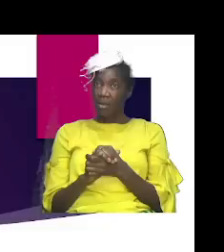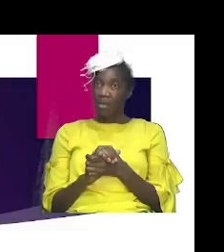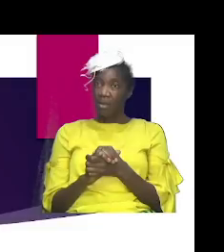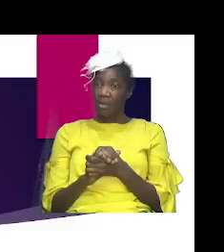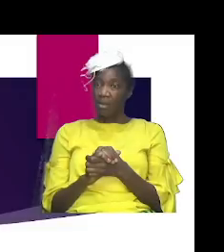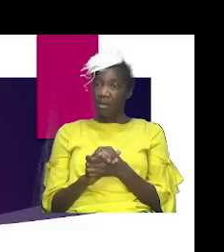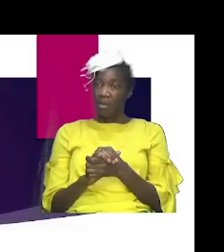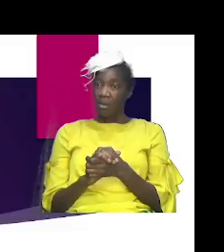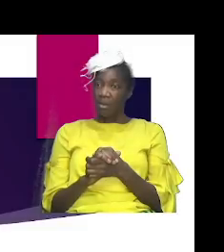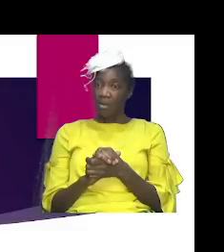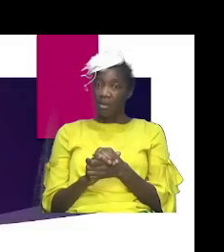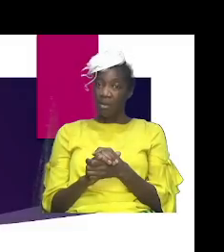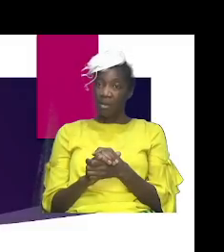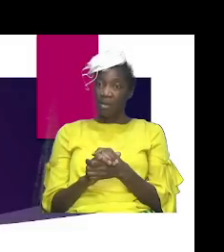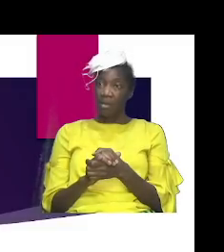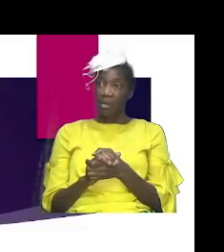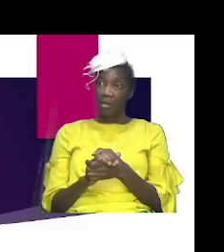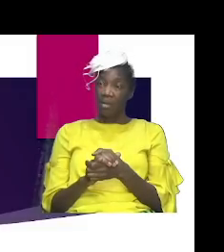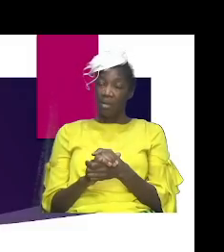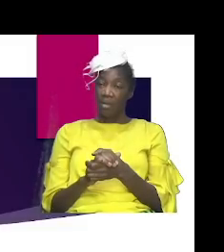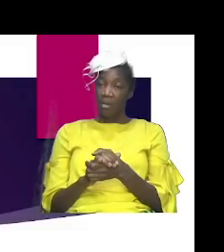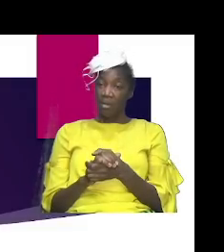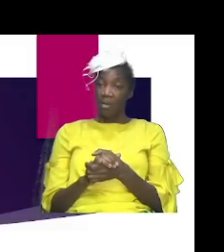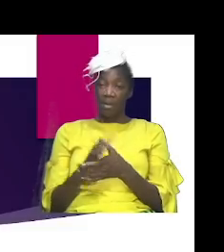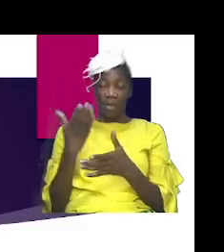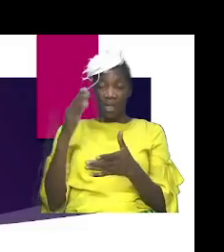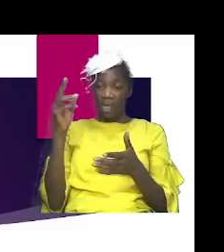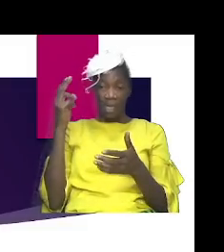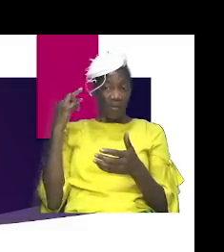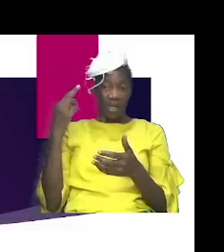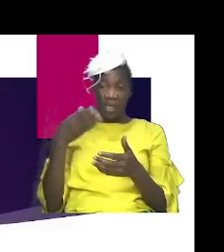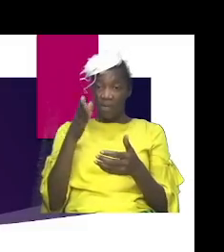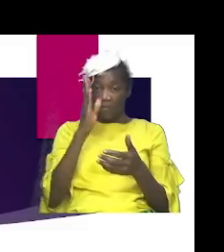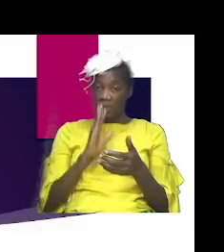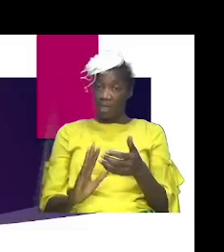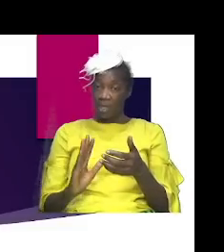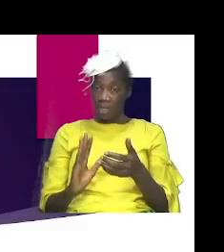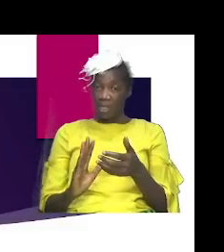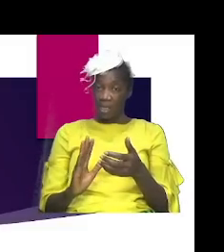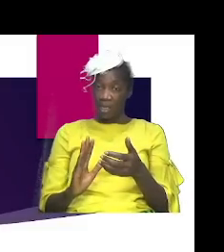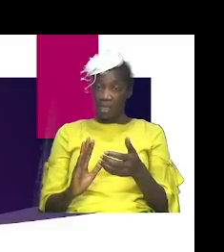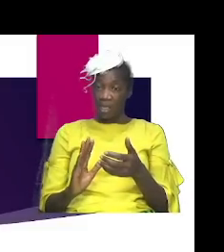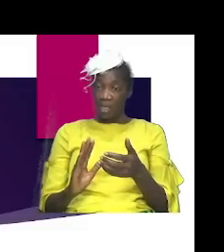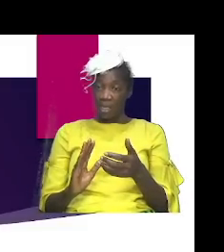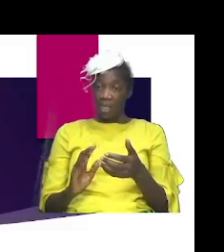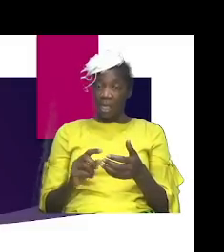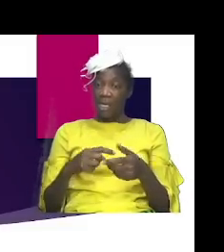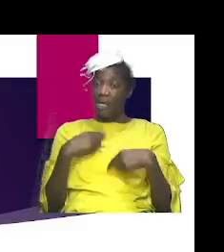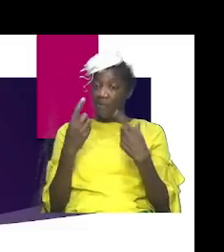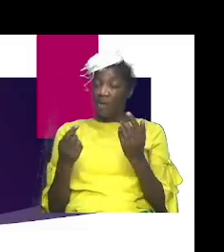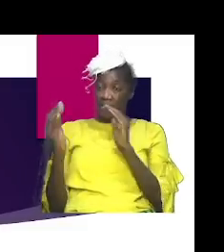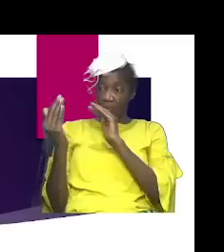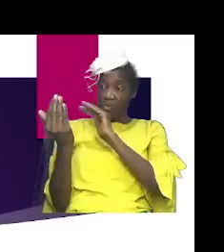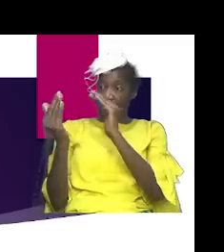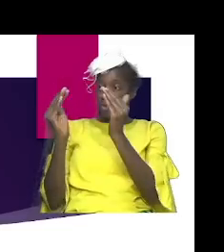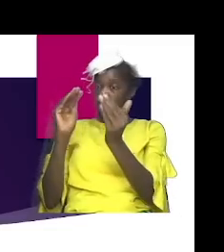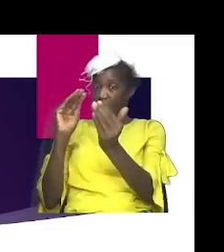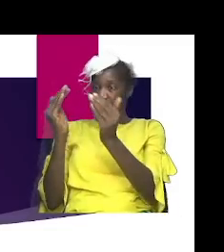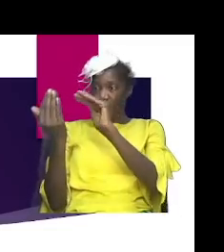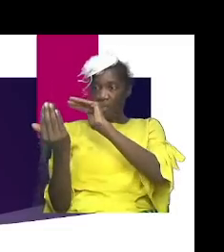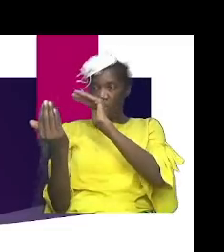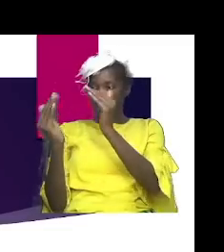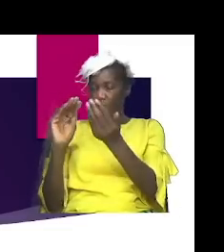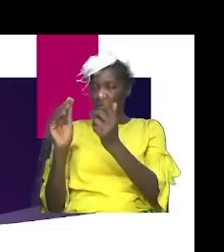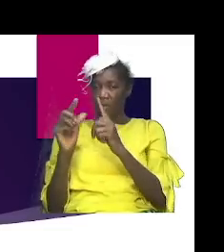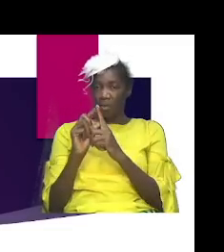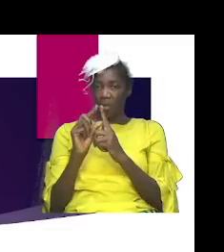But sir, you did not hear from God. And if it goes contrary to the word, no matter